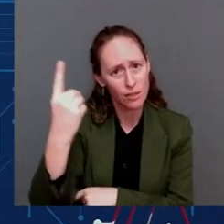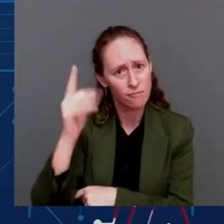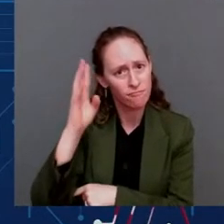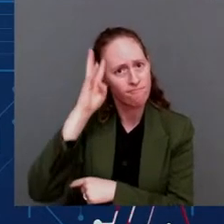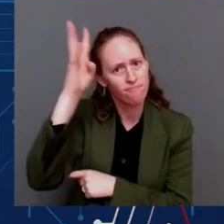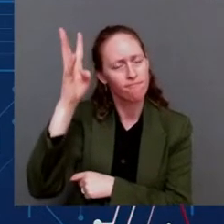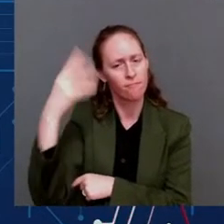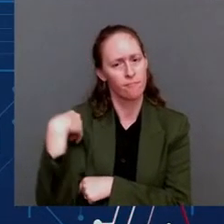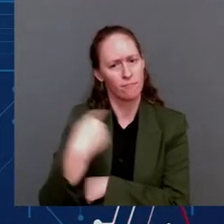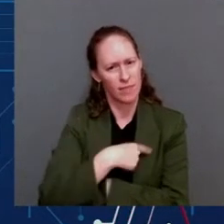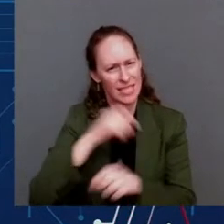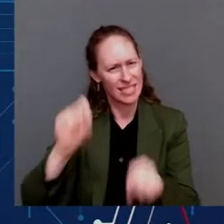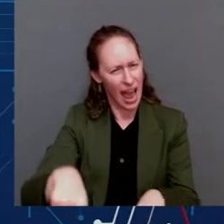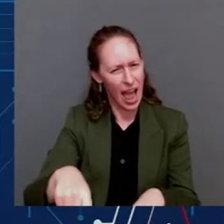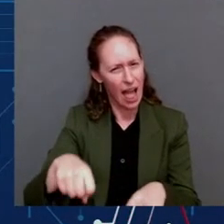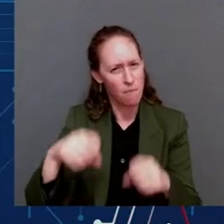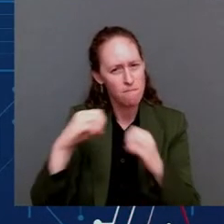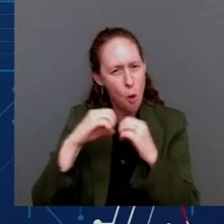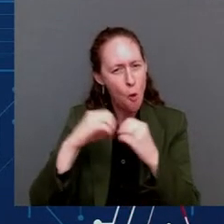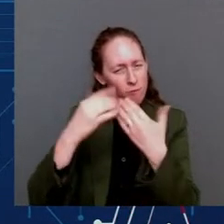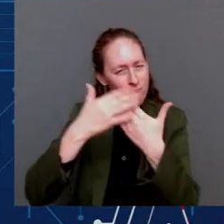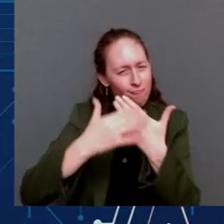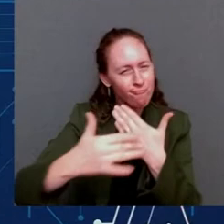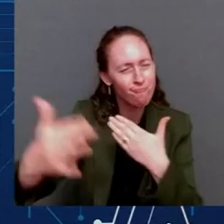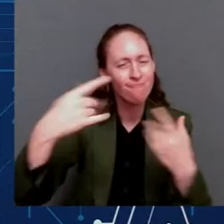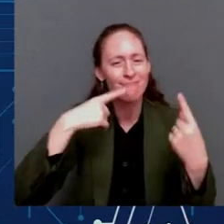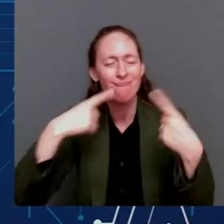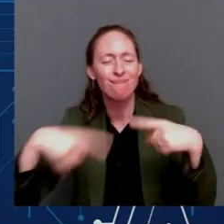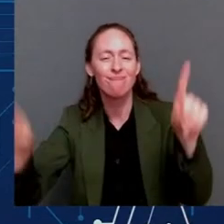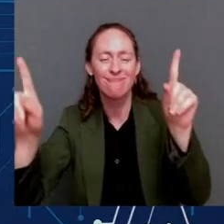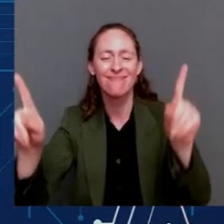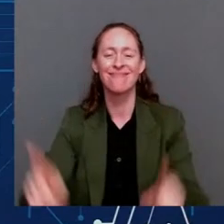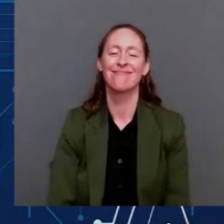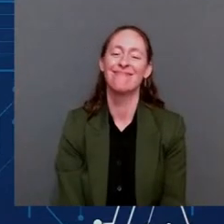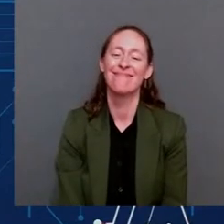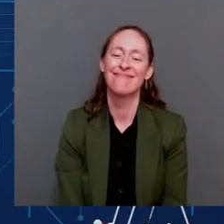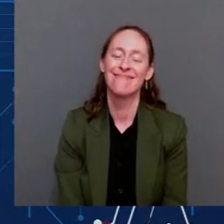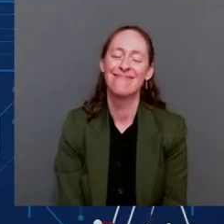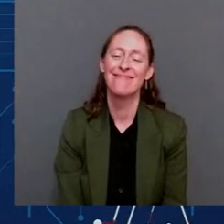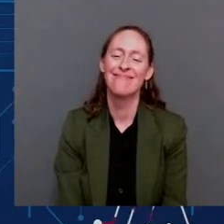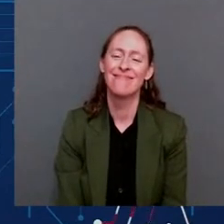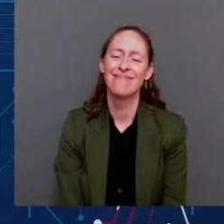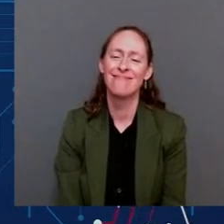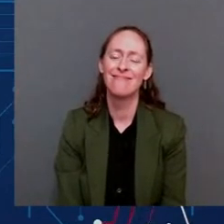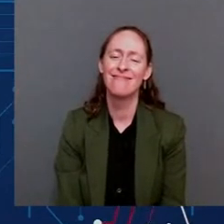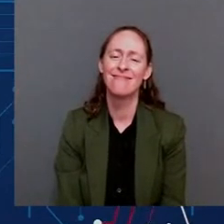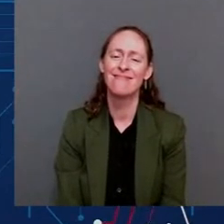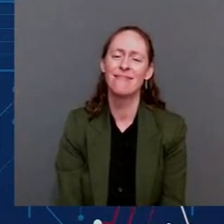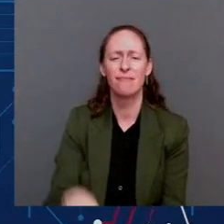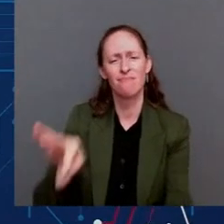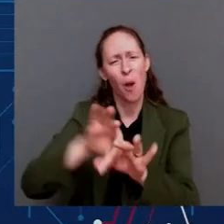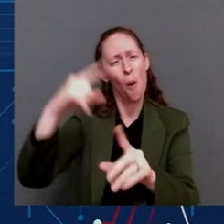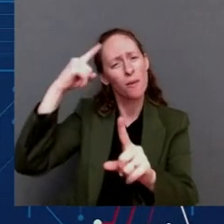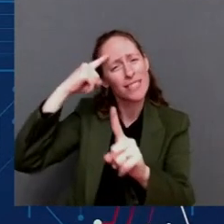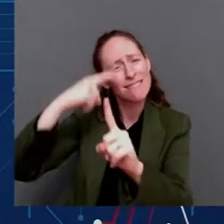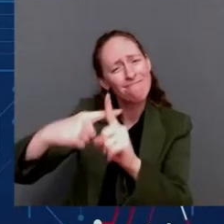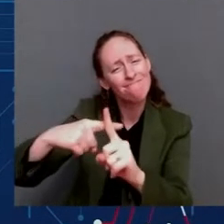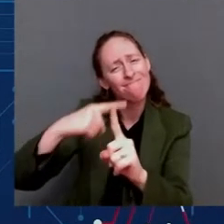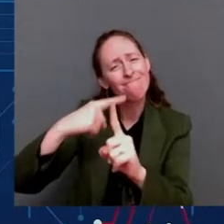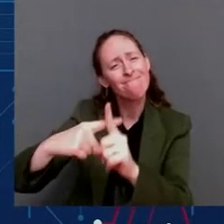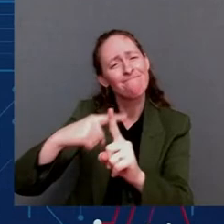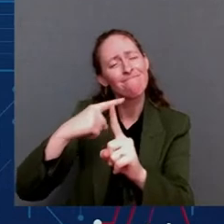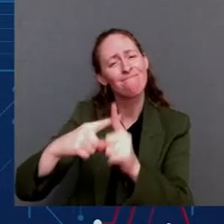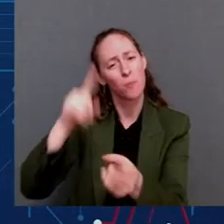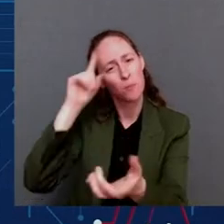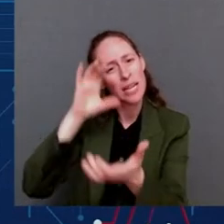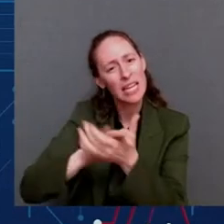So please, please, please have faith in our country. Have faith in what we can do. As I said, there's nothing beyond